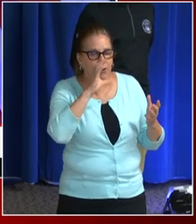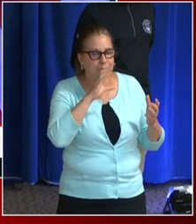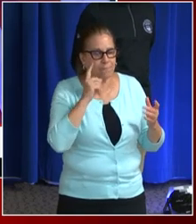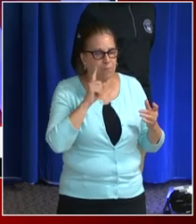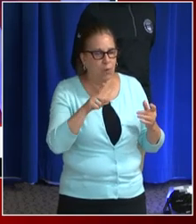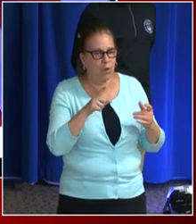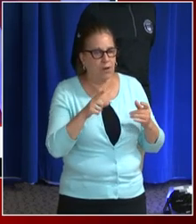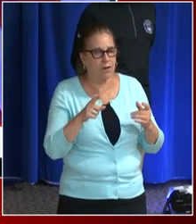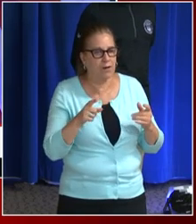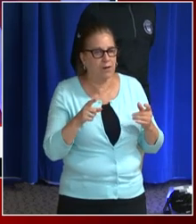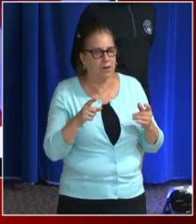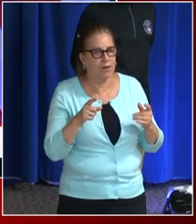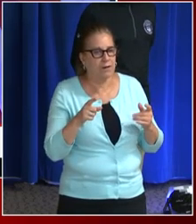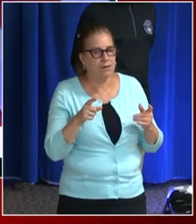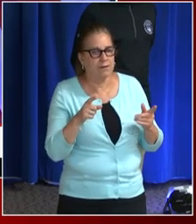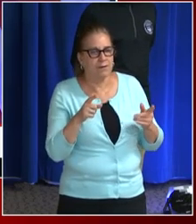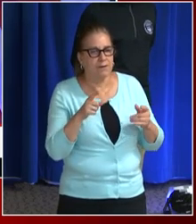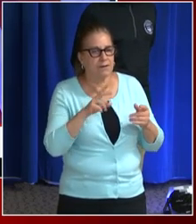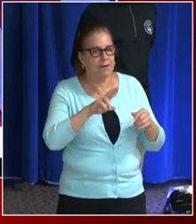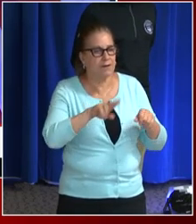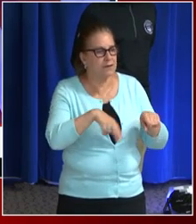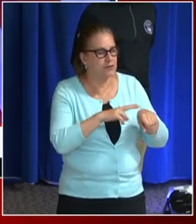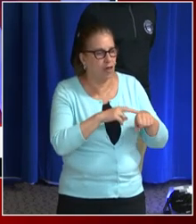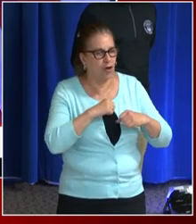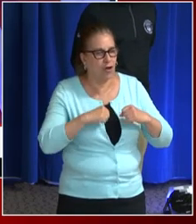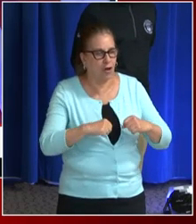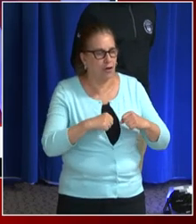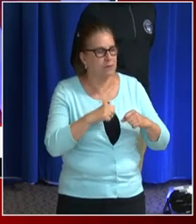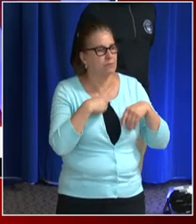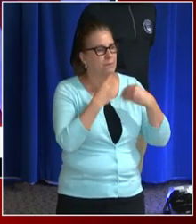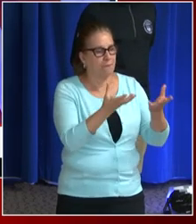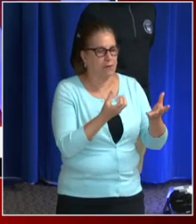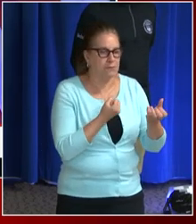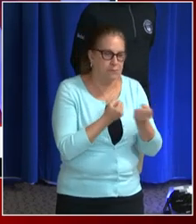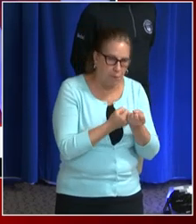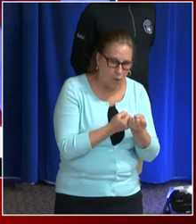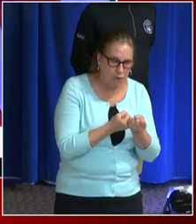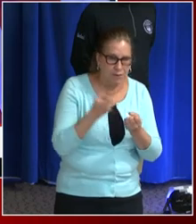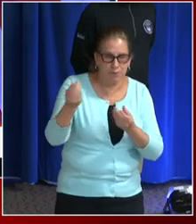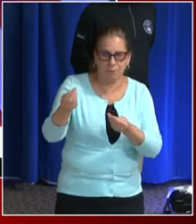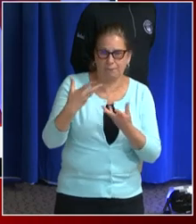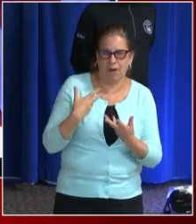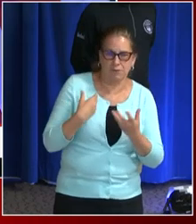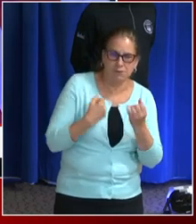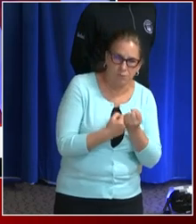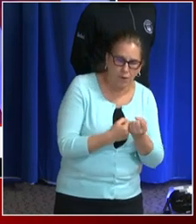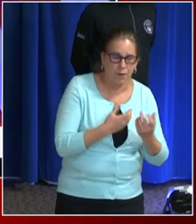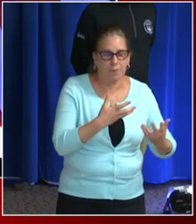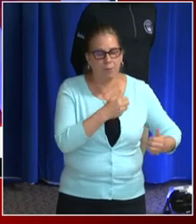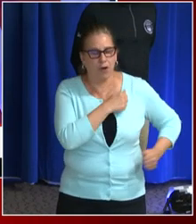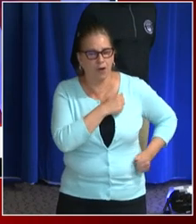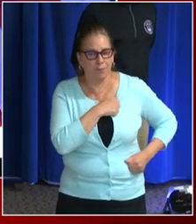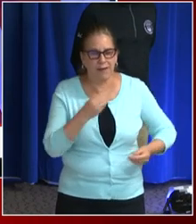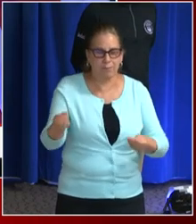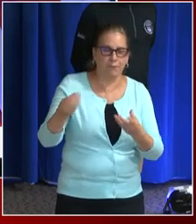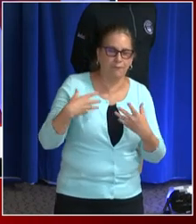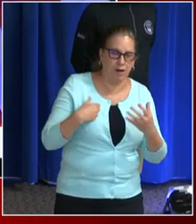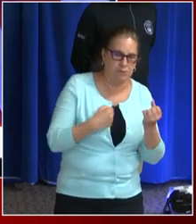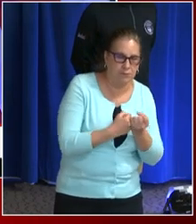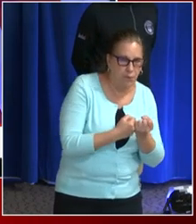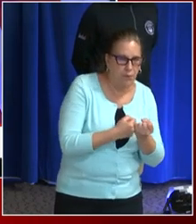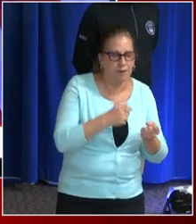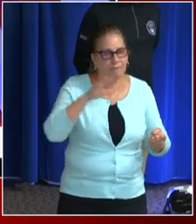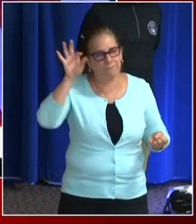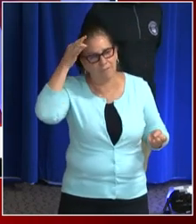National Guard support, possibly Army support, and federal police from other